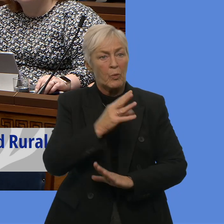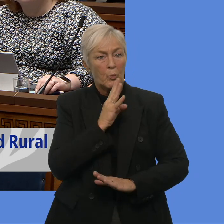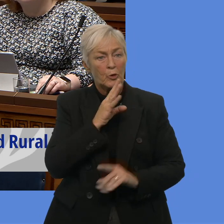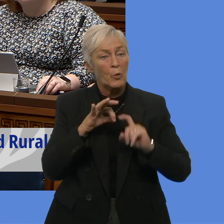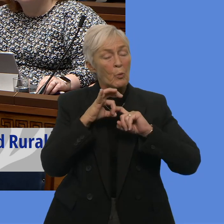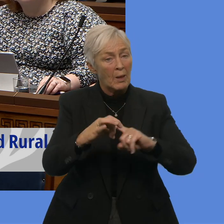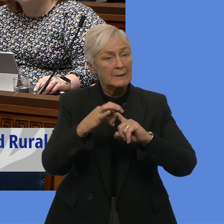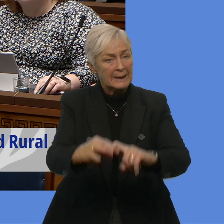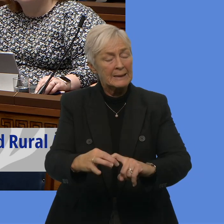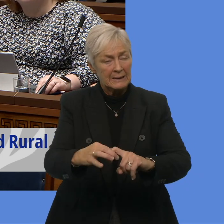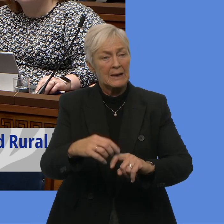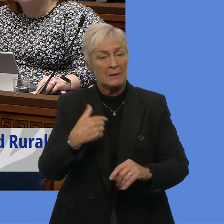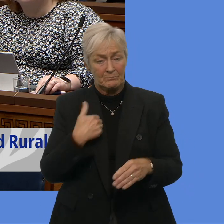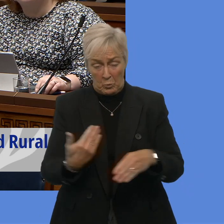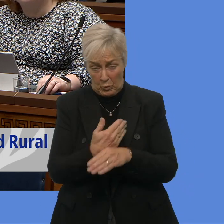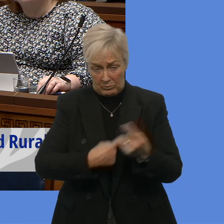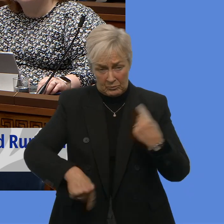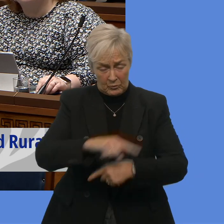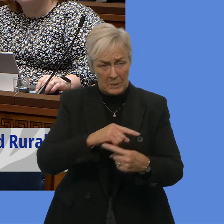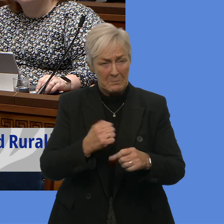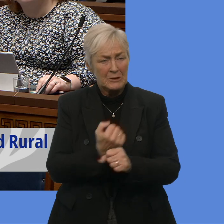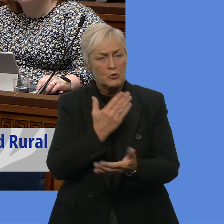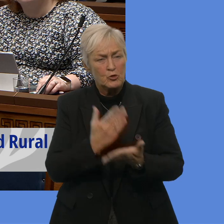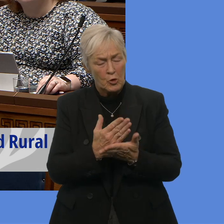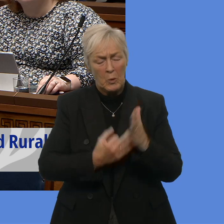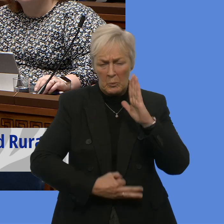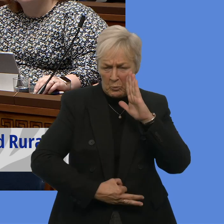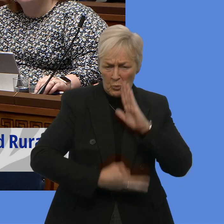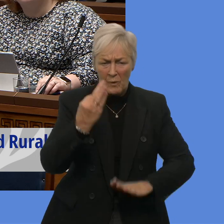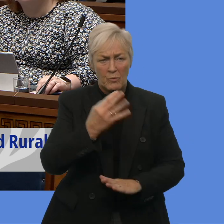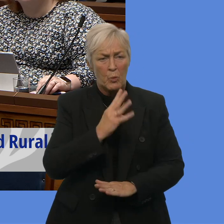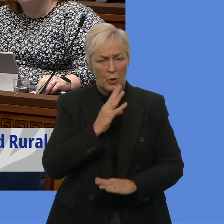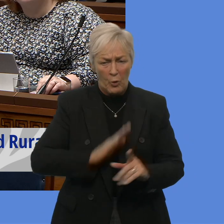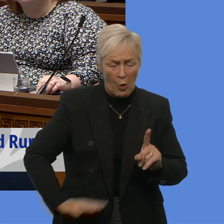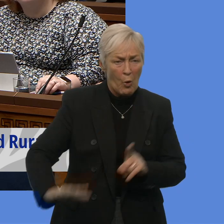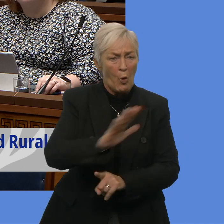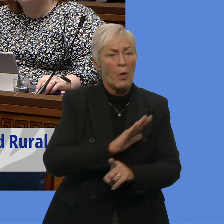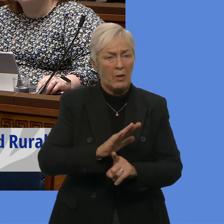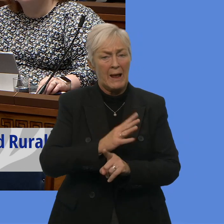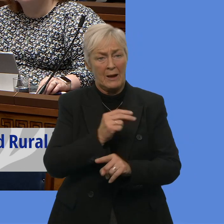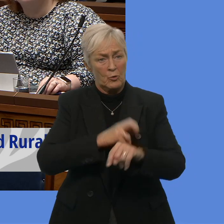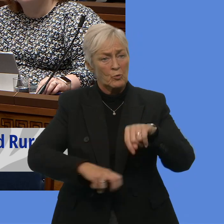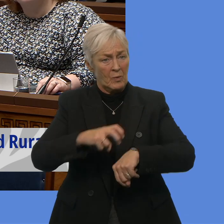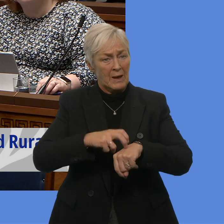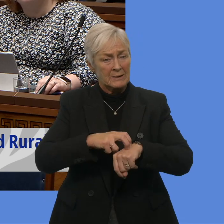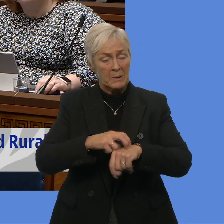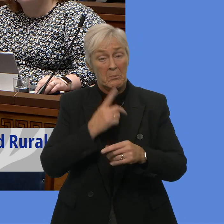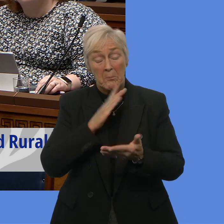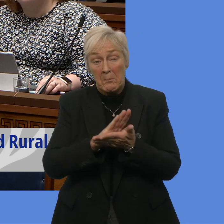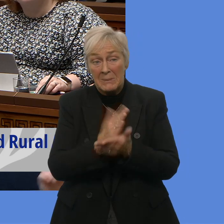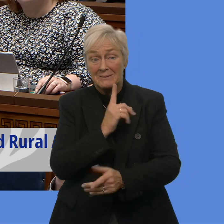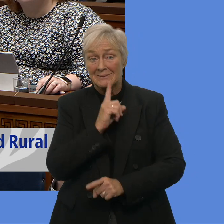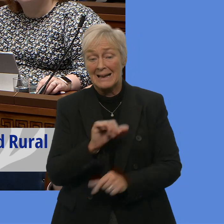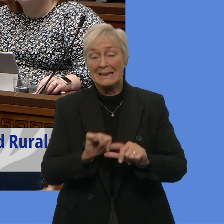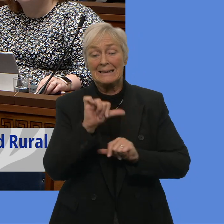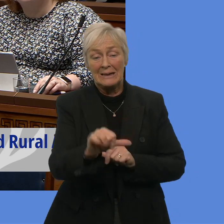relationship with my department is of mutual benefit as we strive to improve water quality in Lough Neagh and in Northern Ireland. In addition, I am pleased to report that in the next few